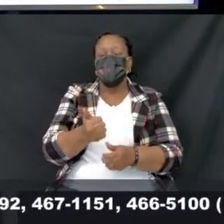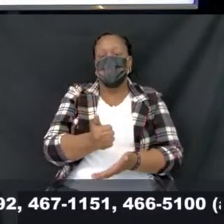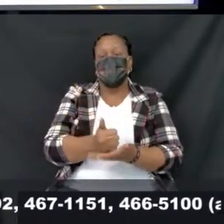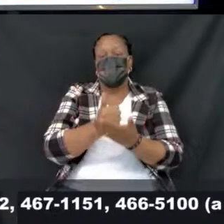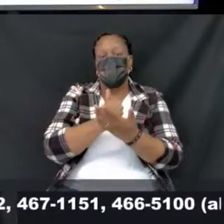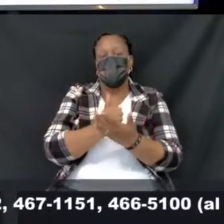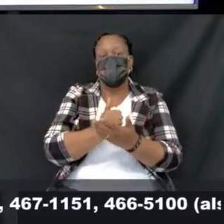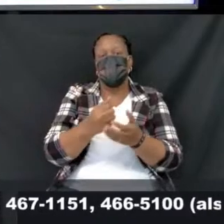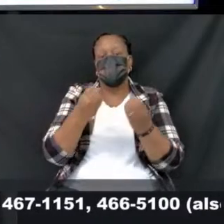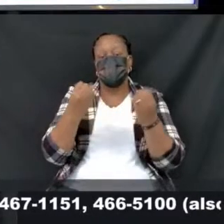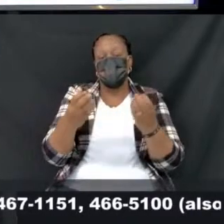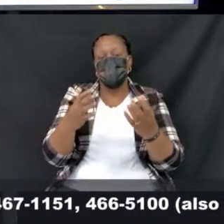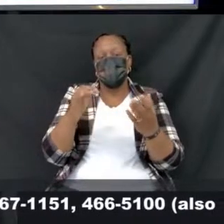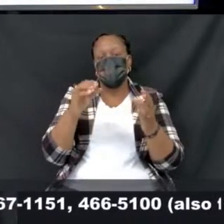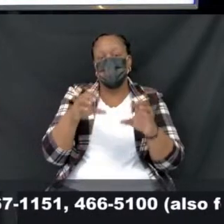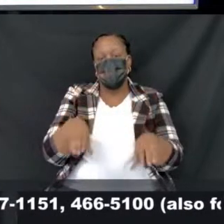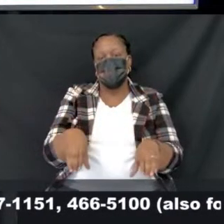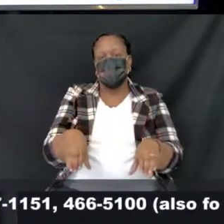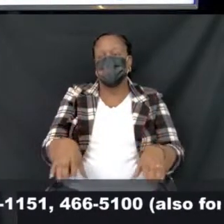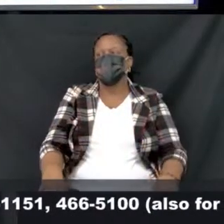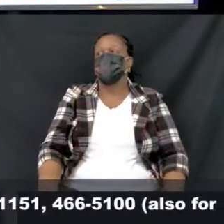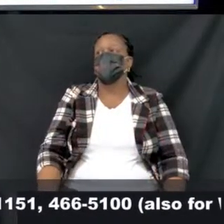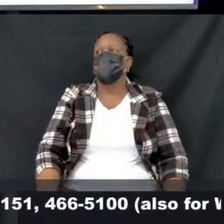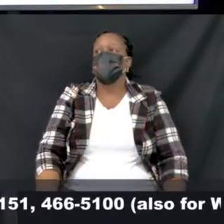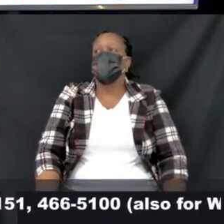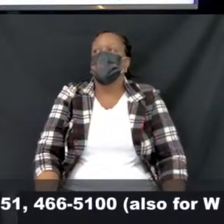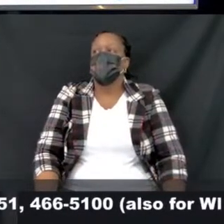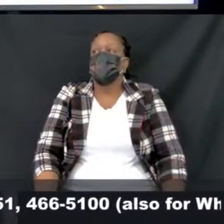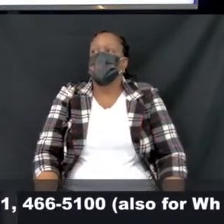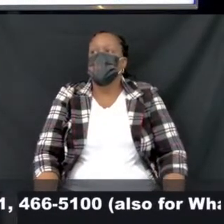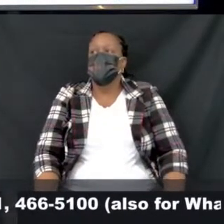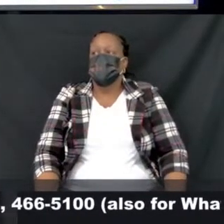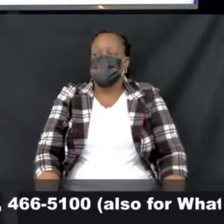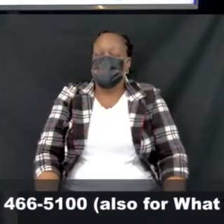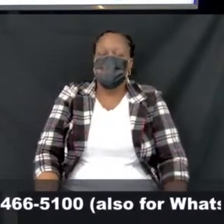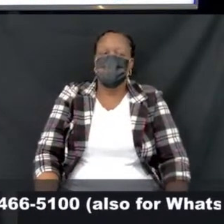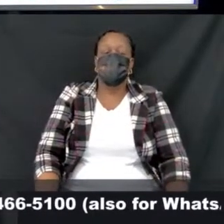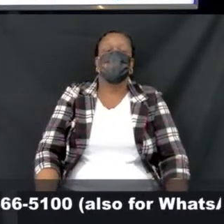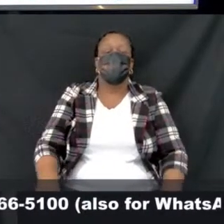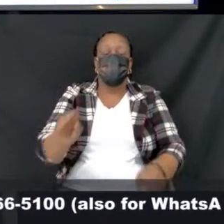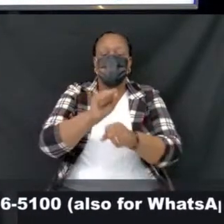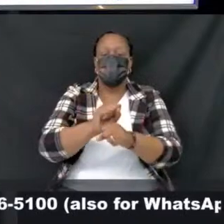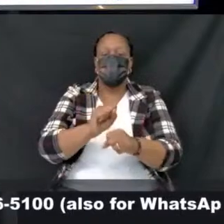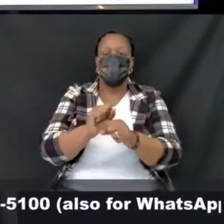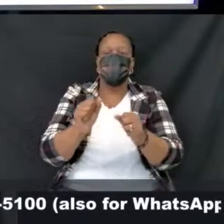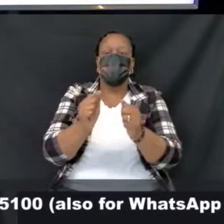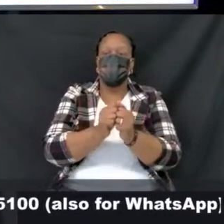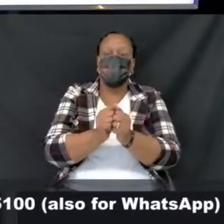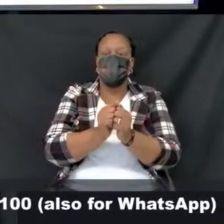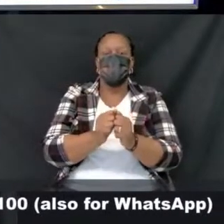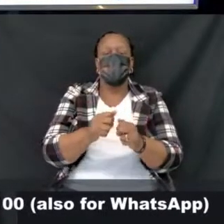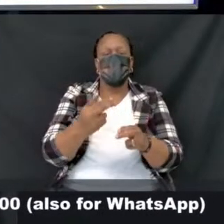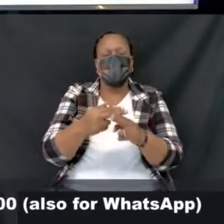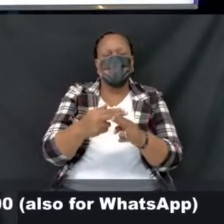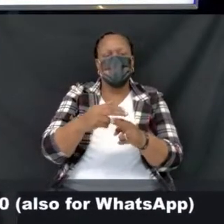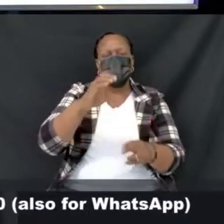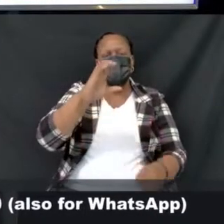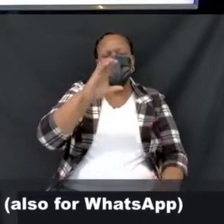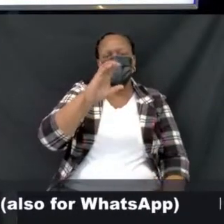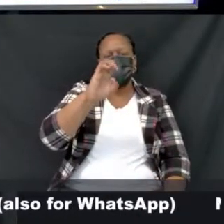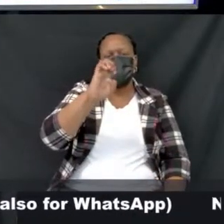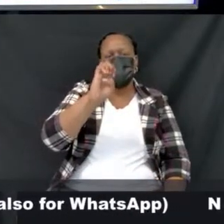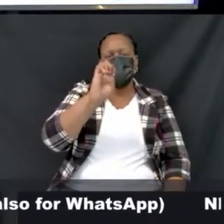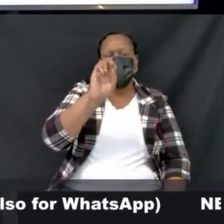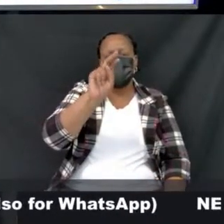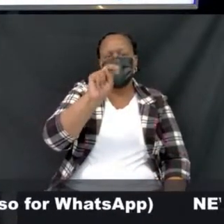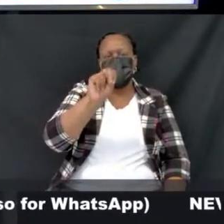2021-2022, and let's get ready to give your full participation and cooperation to this census. Thank you very much, and we look forward